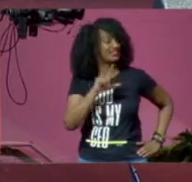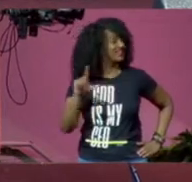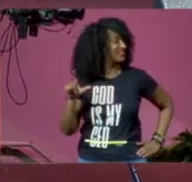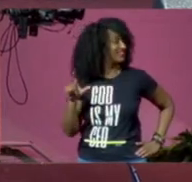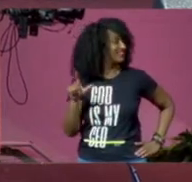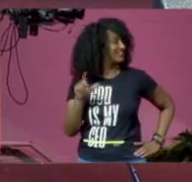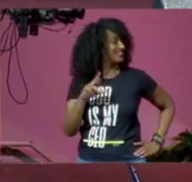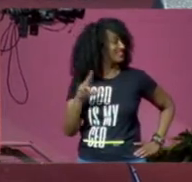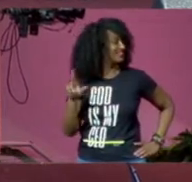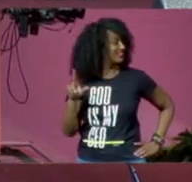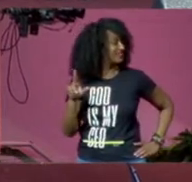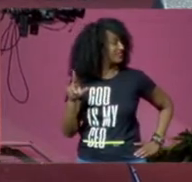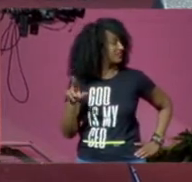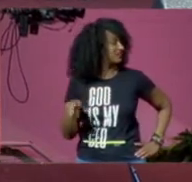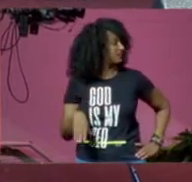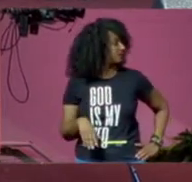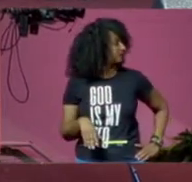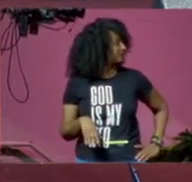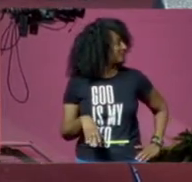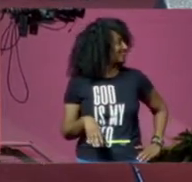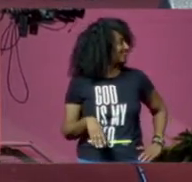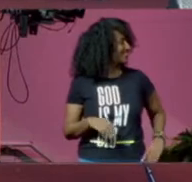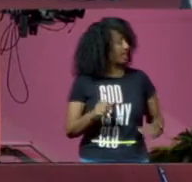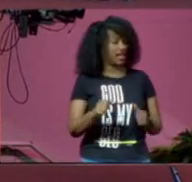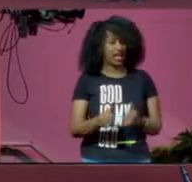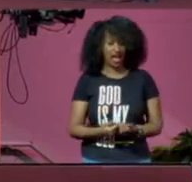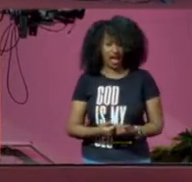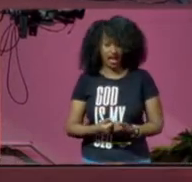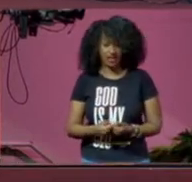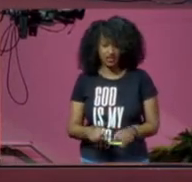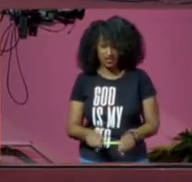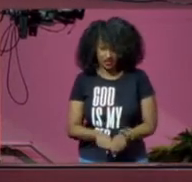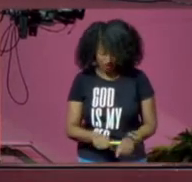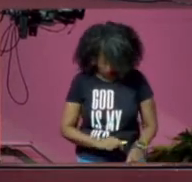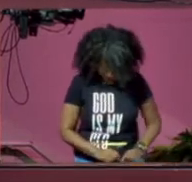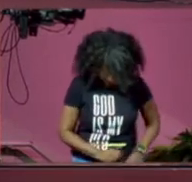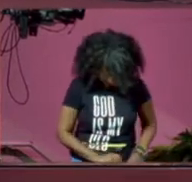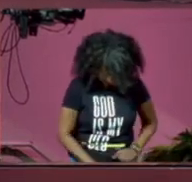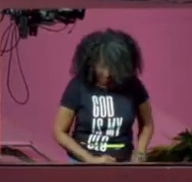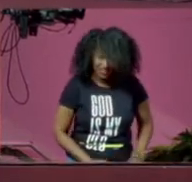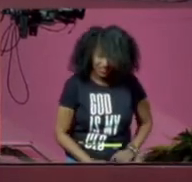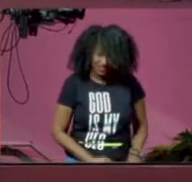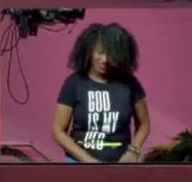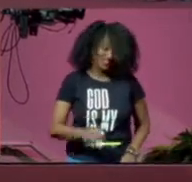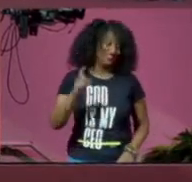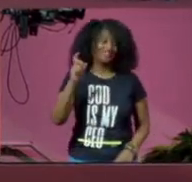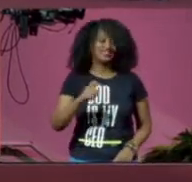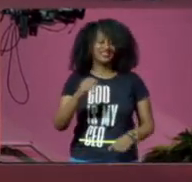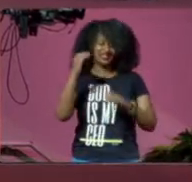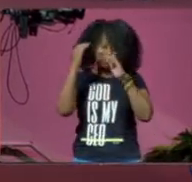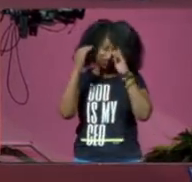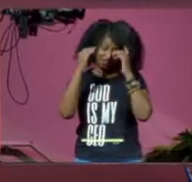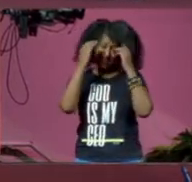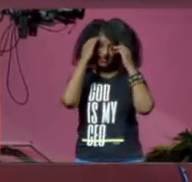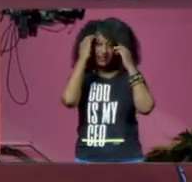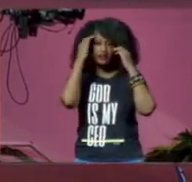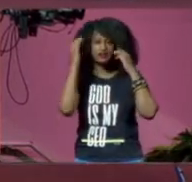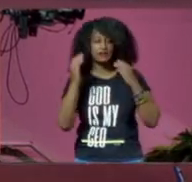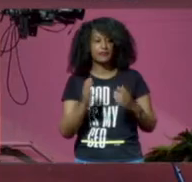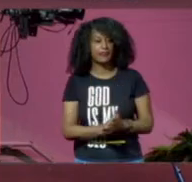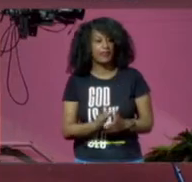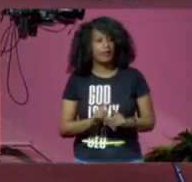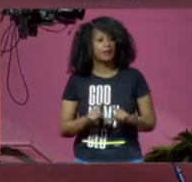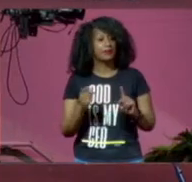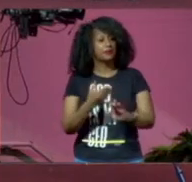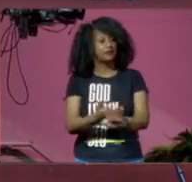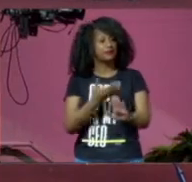struggle, amen. And even how to tie your shoes, amen. You should know that. And then by the time, but before